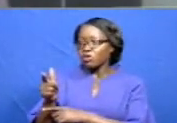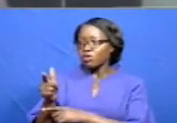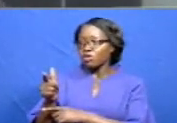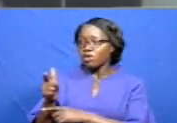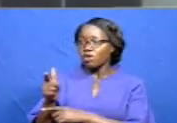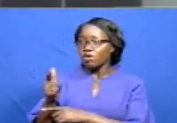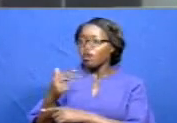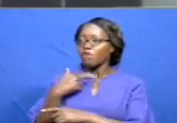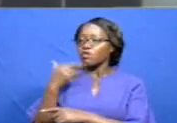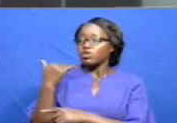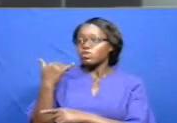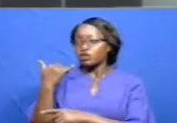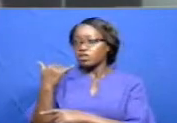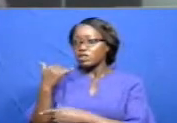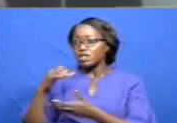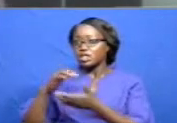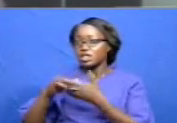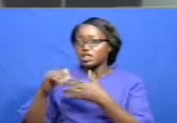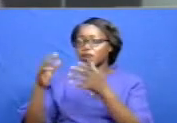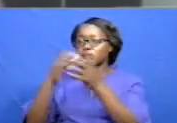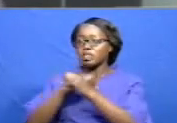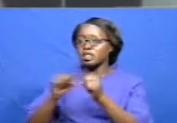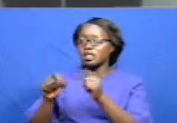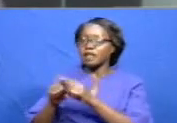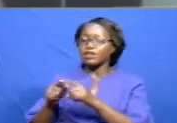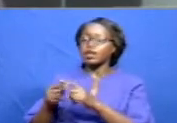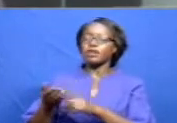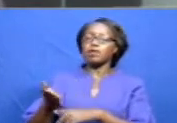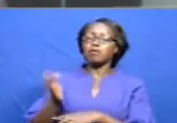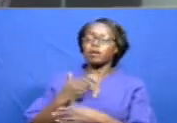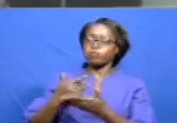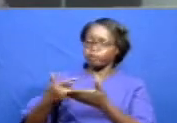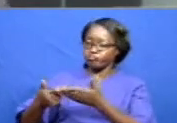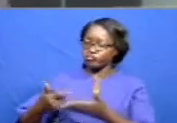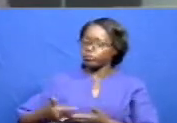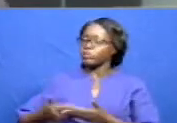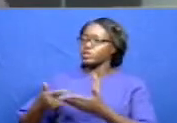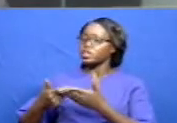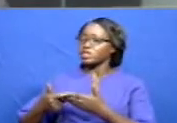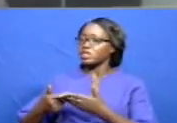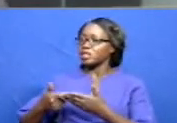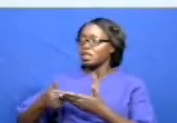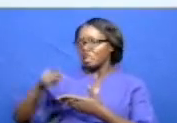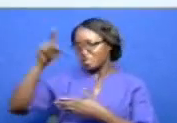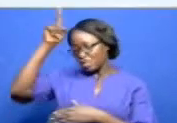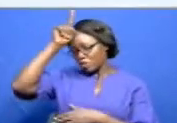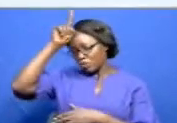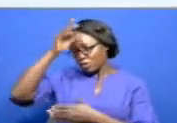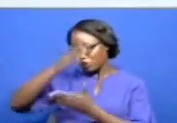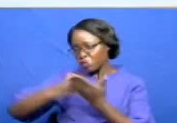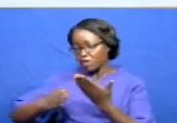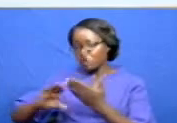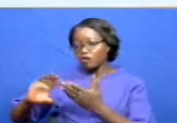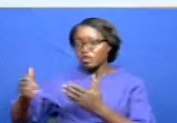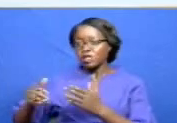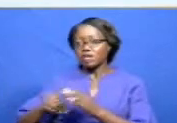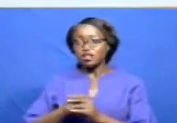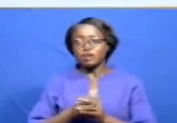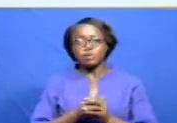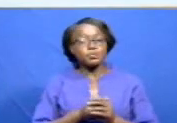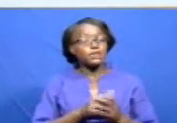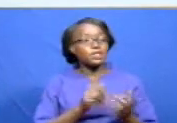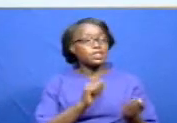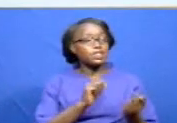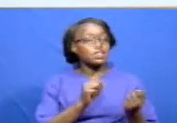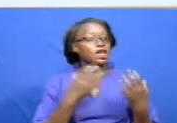voice call where they were engaging the president, he was engaging them back in the one of the most remote parts of the country. This is clearly a game